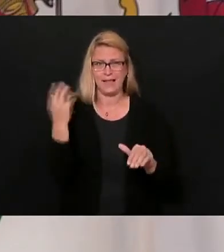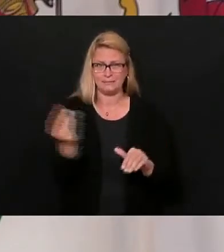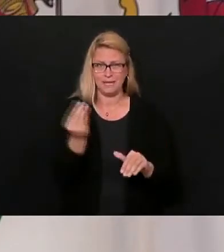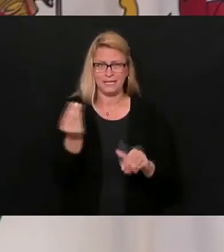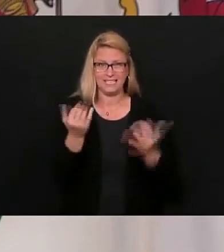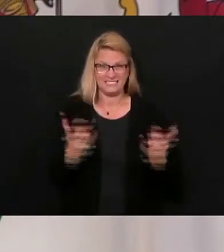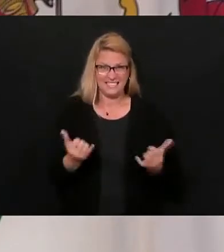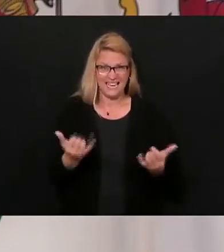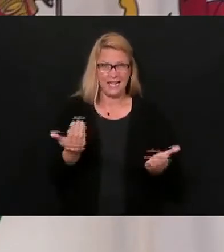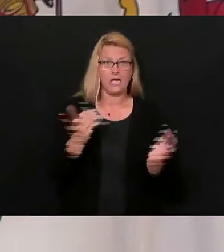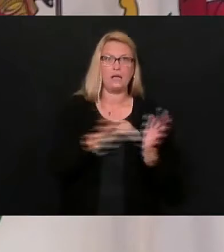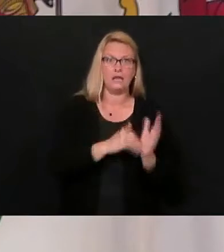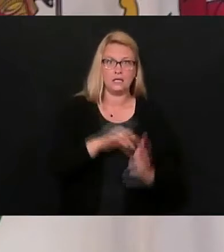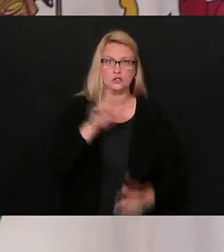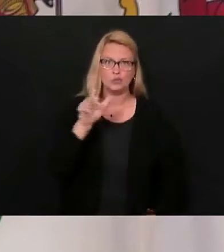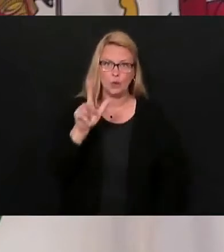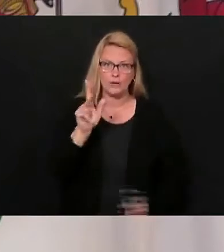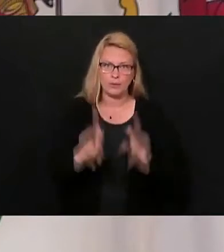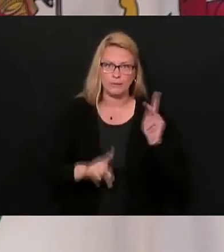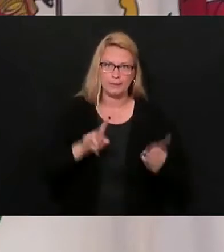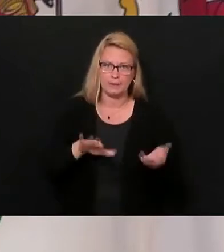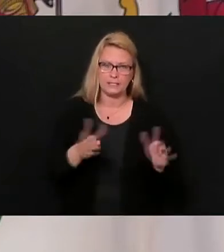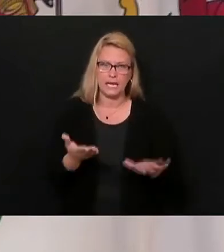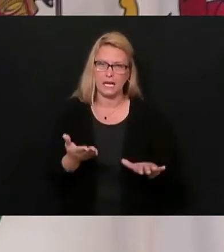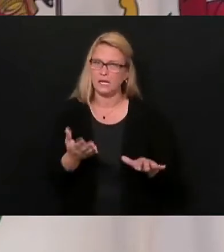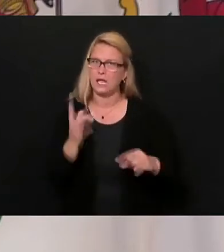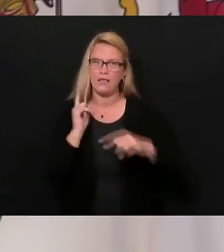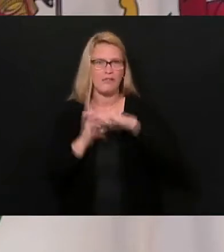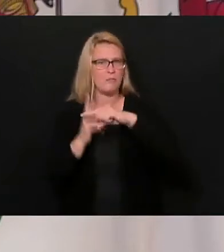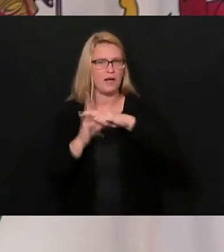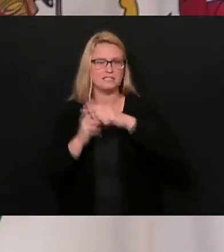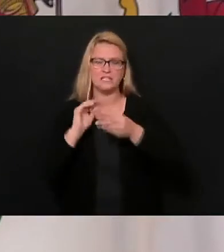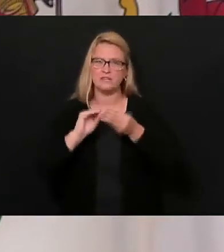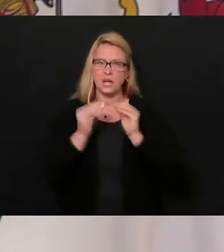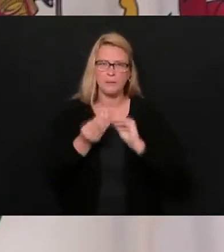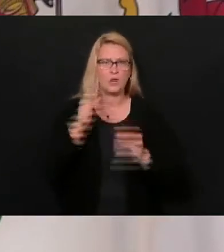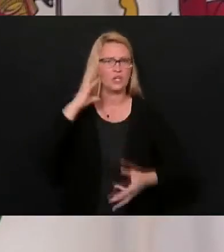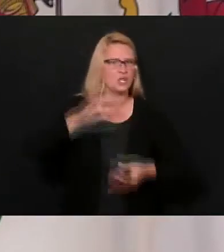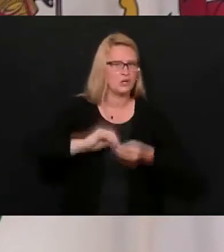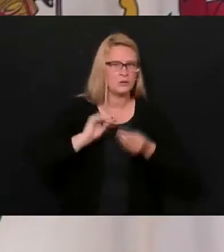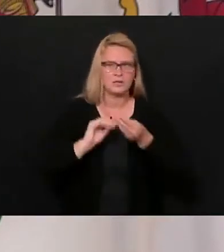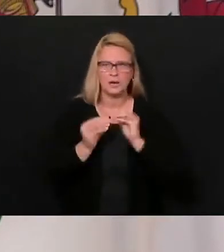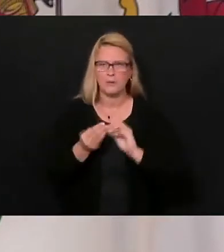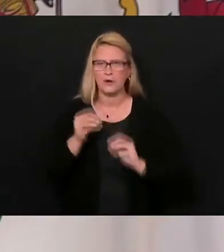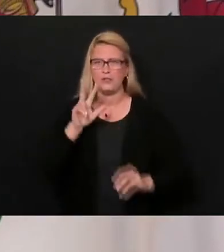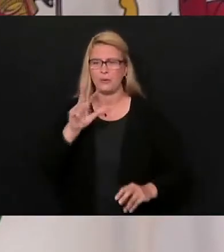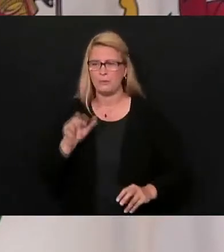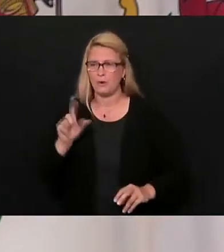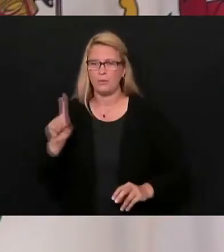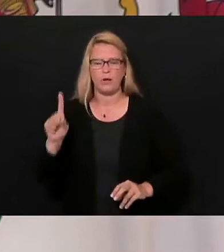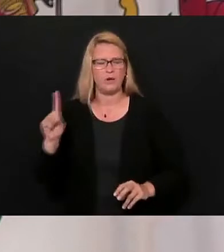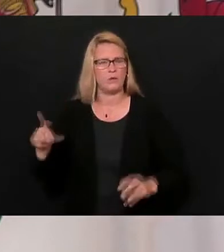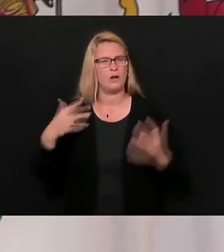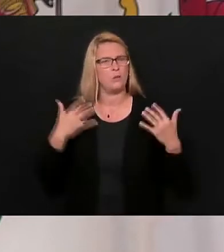Today, another 23. Our positivity rate cumulative is at 3.11. We have